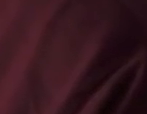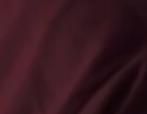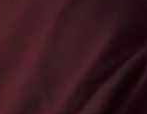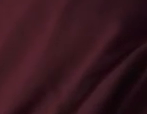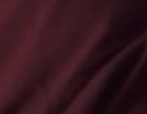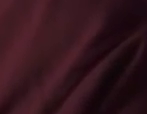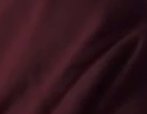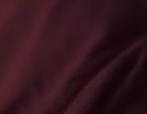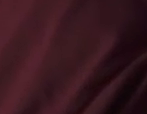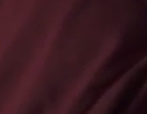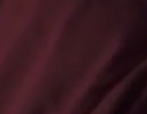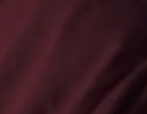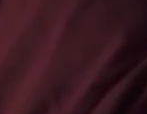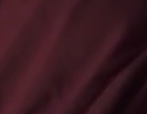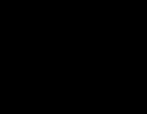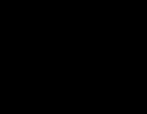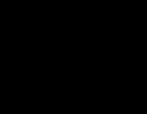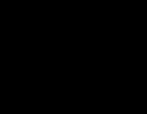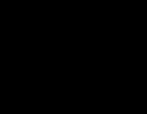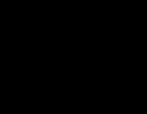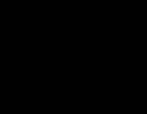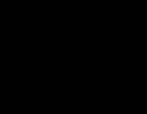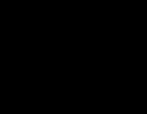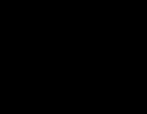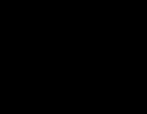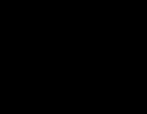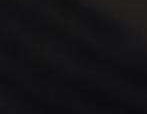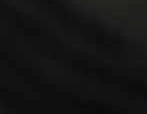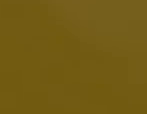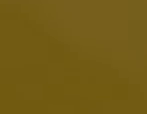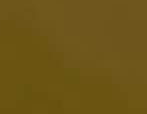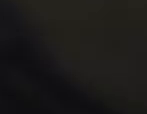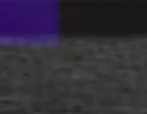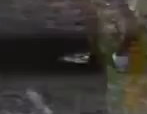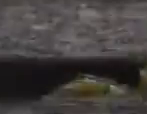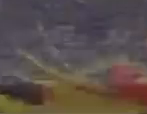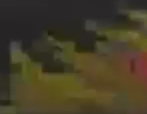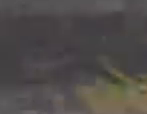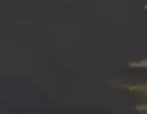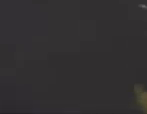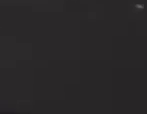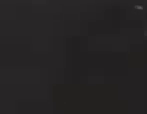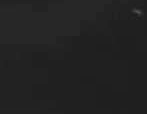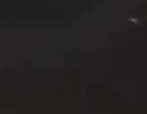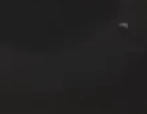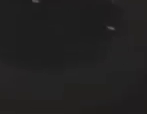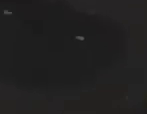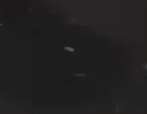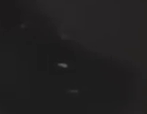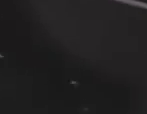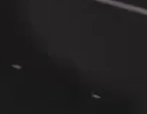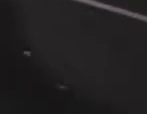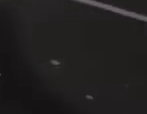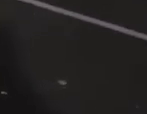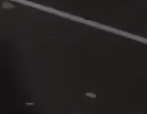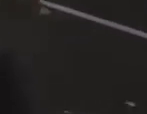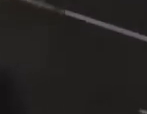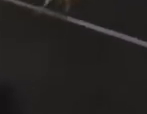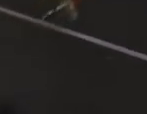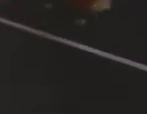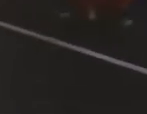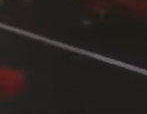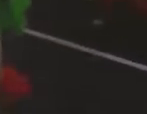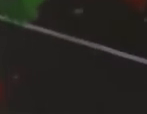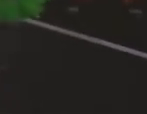family can be the dominant and yes, to come and the show and they can be the group. Young girls are very dynamic. They're